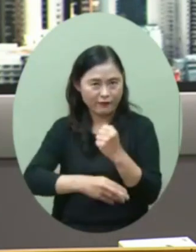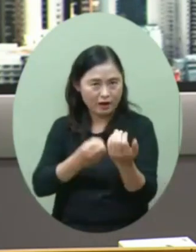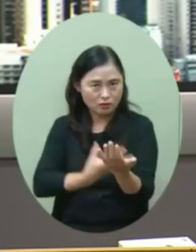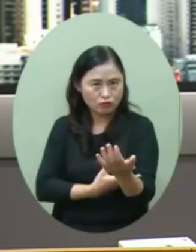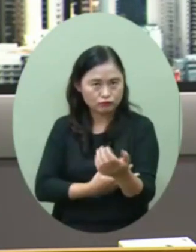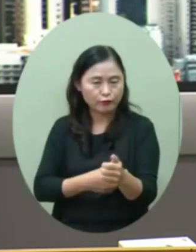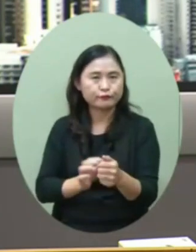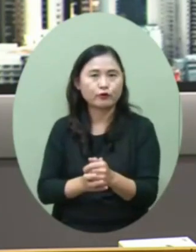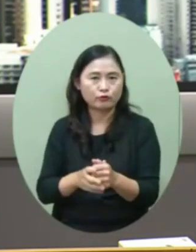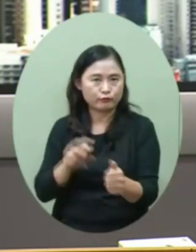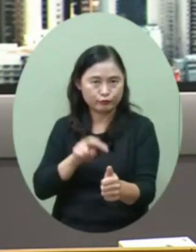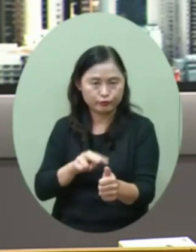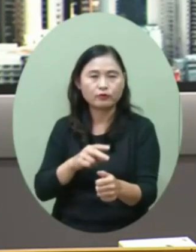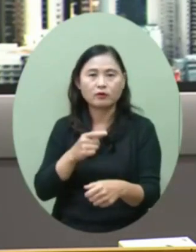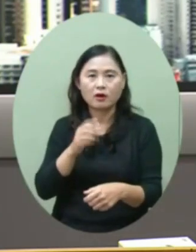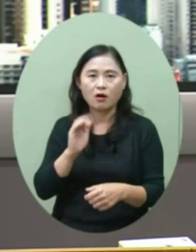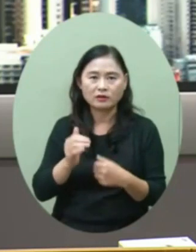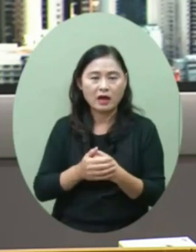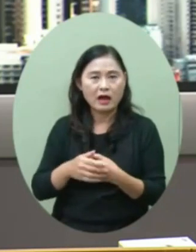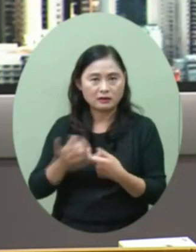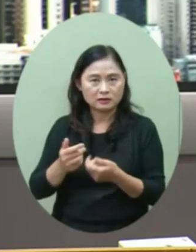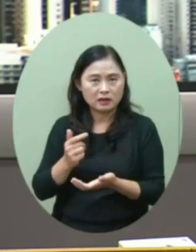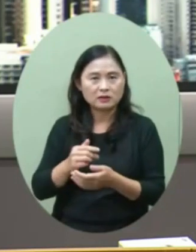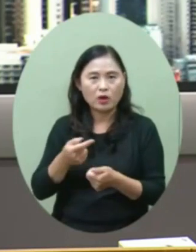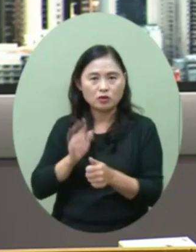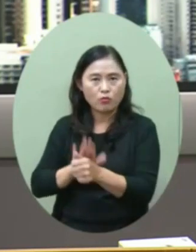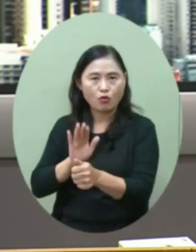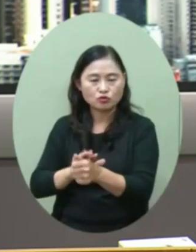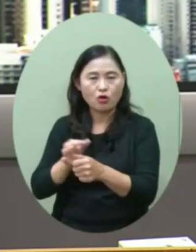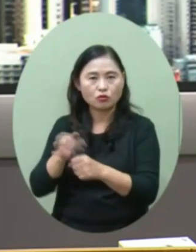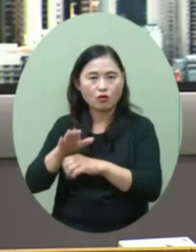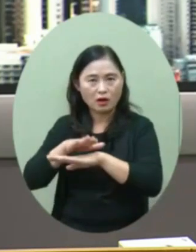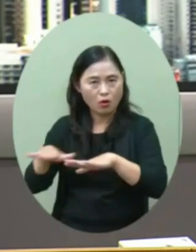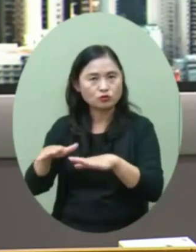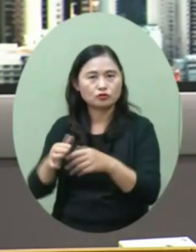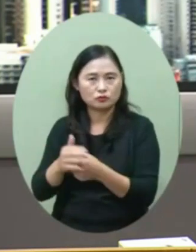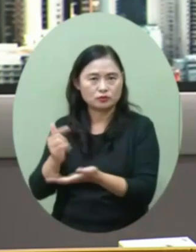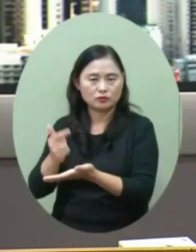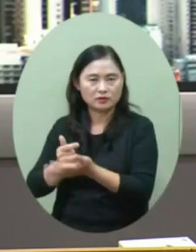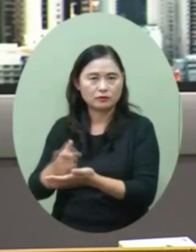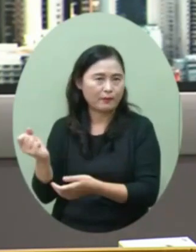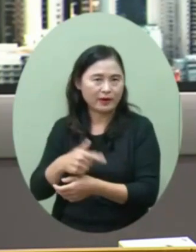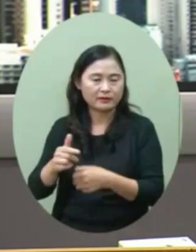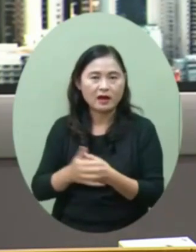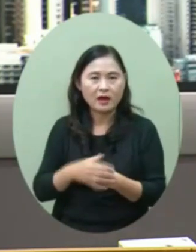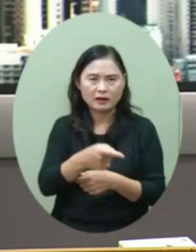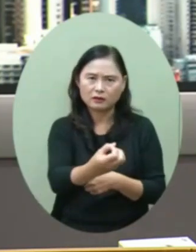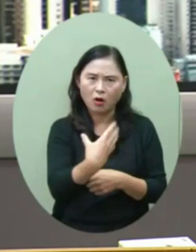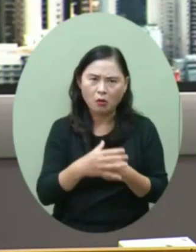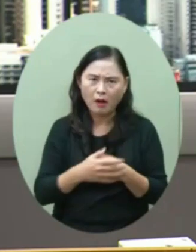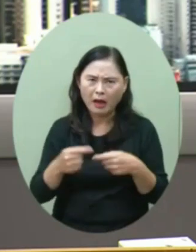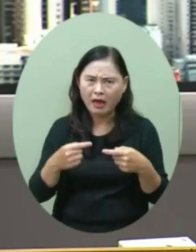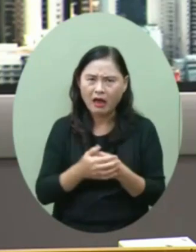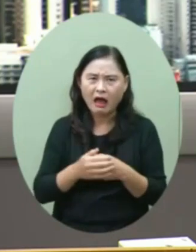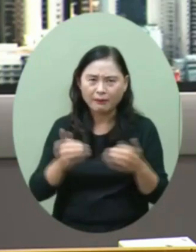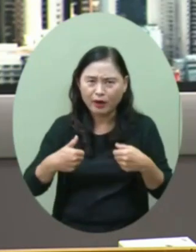security. You also mentioned about conflict of interest. I don't see what sort of conflict of interest